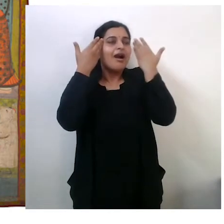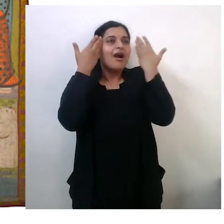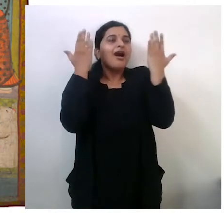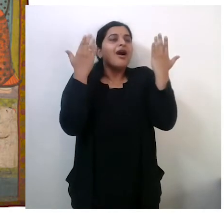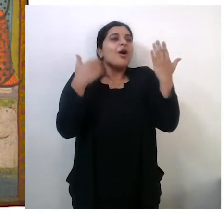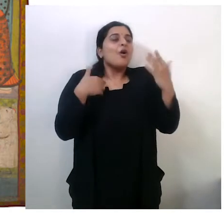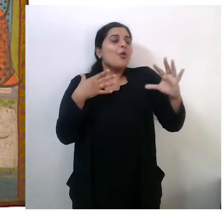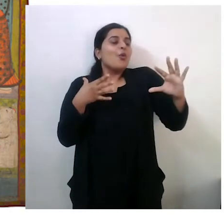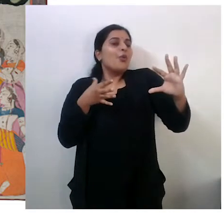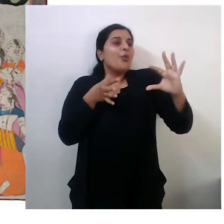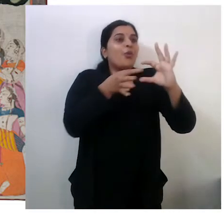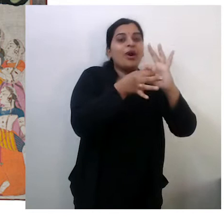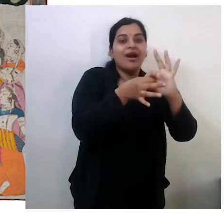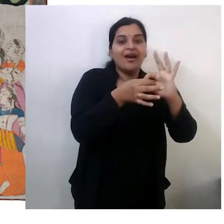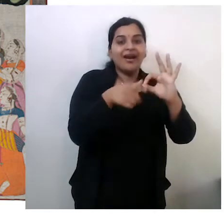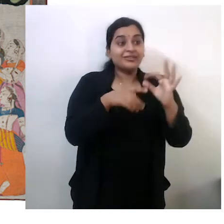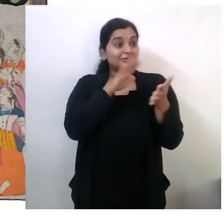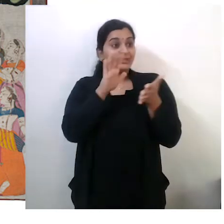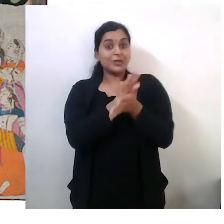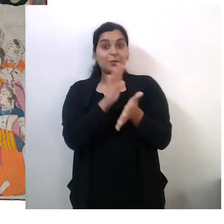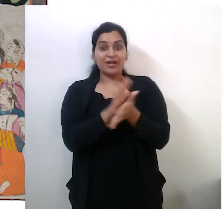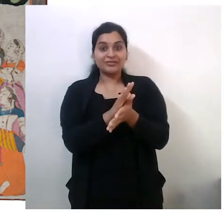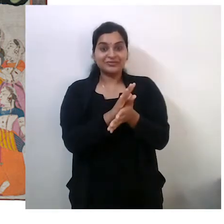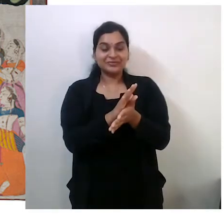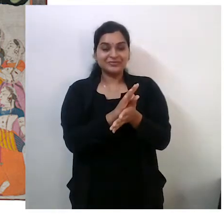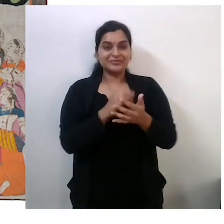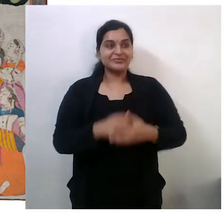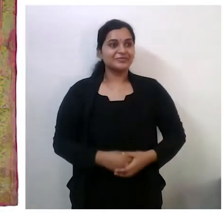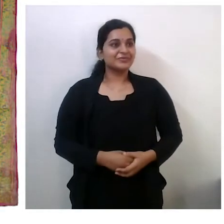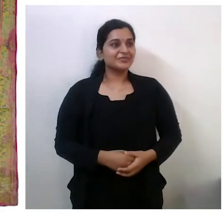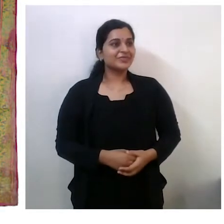saw adoration, and also celebration.